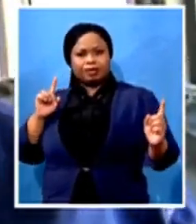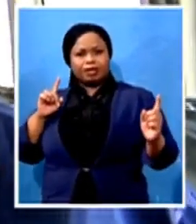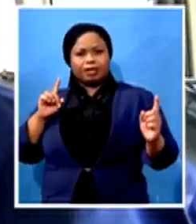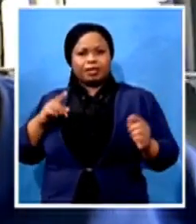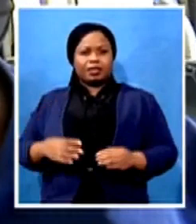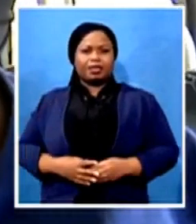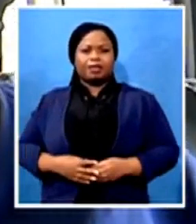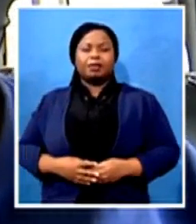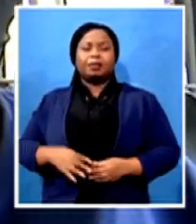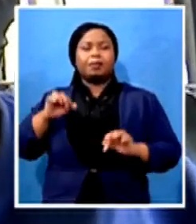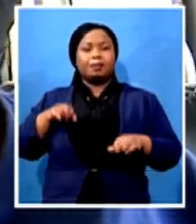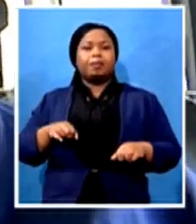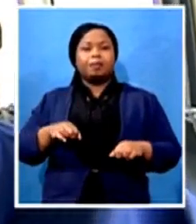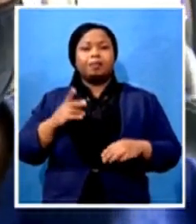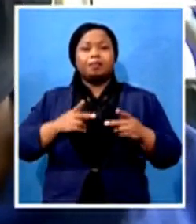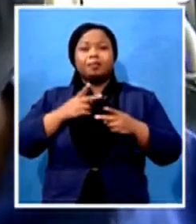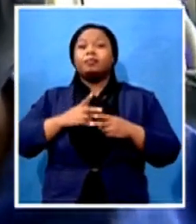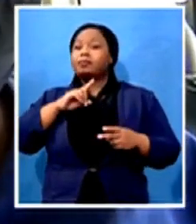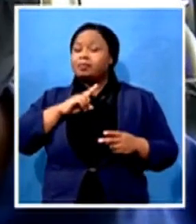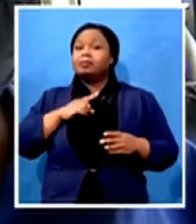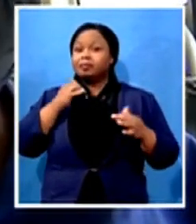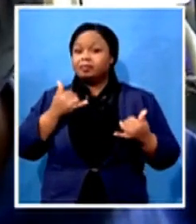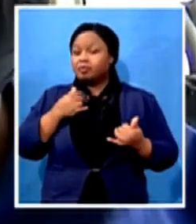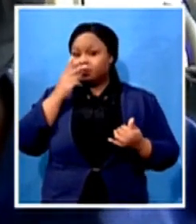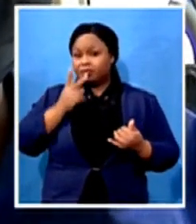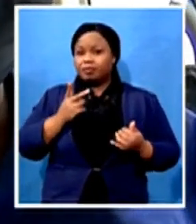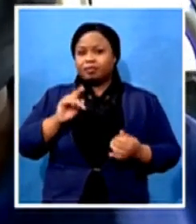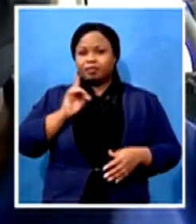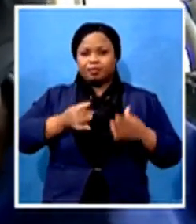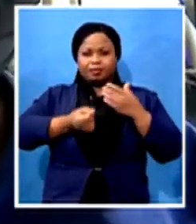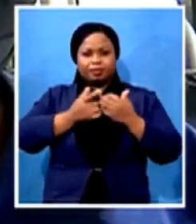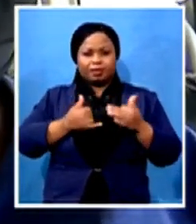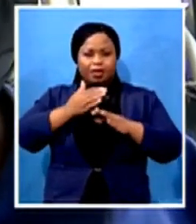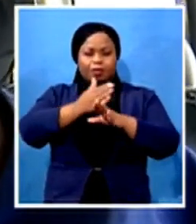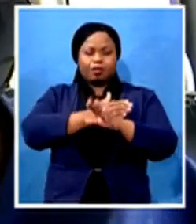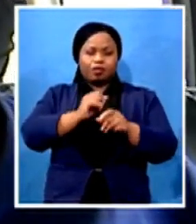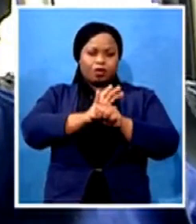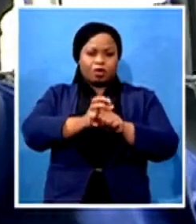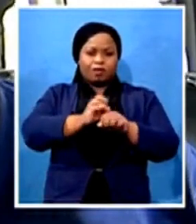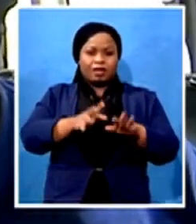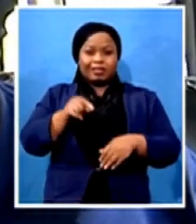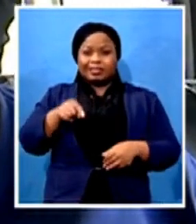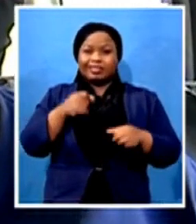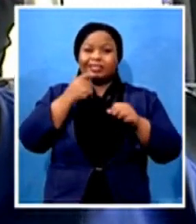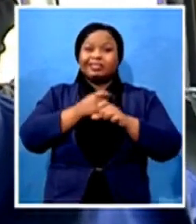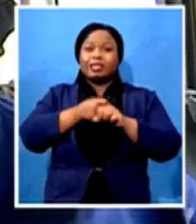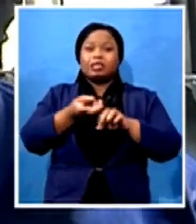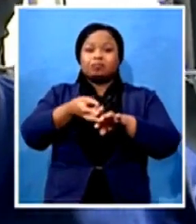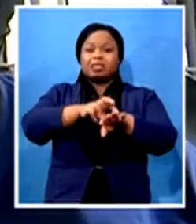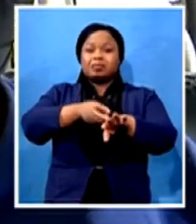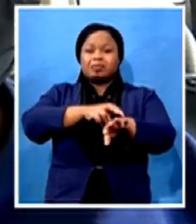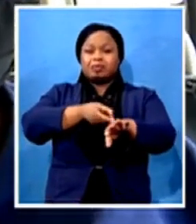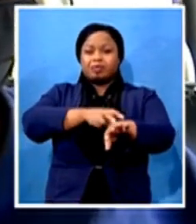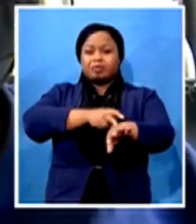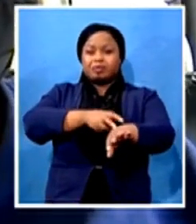as well. I mean, before coronavirus, this taxi would be full. There would be at least some kind of money